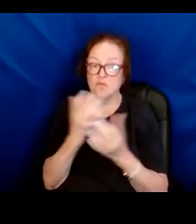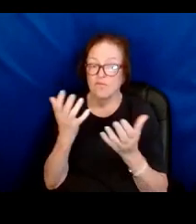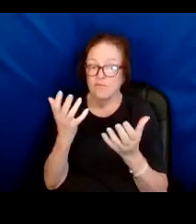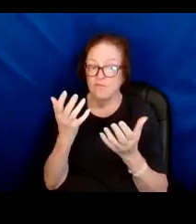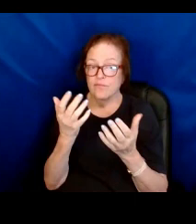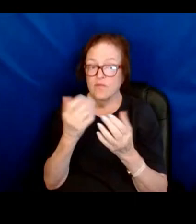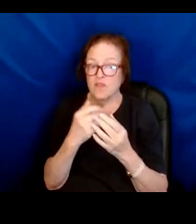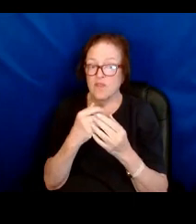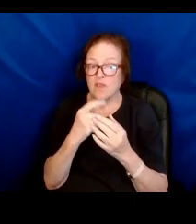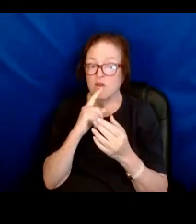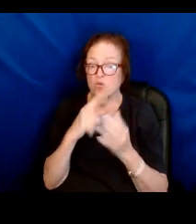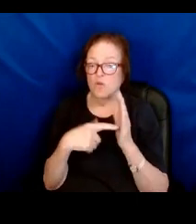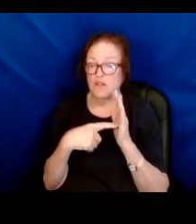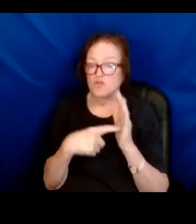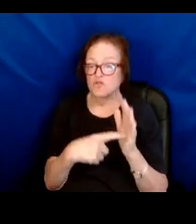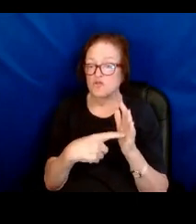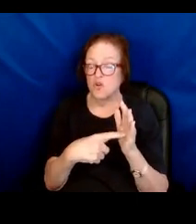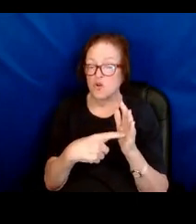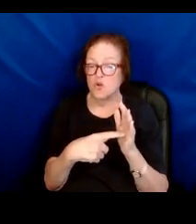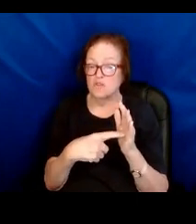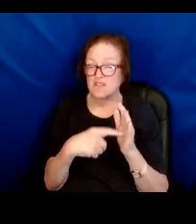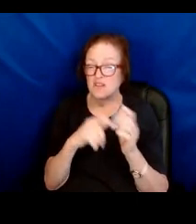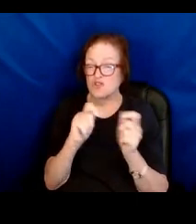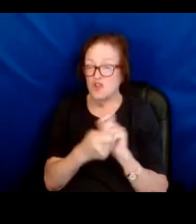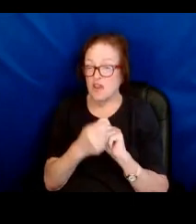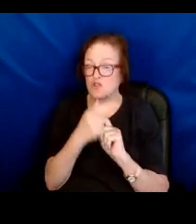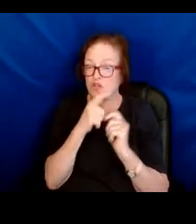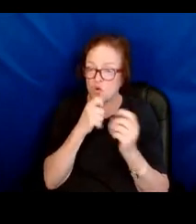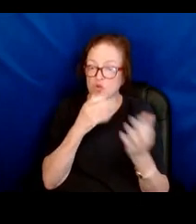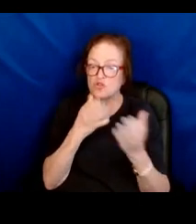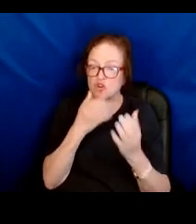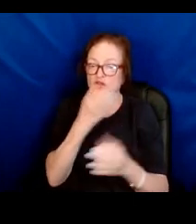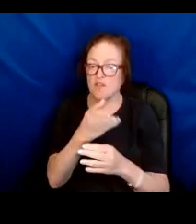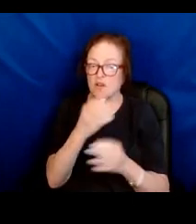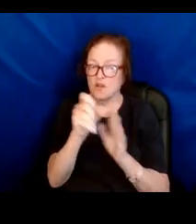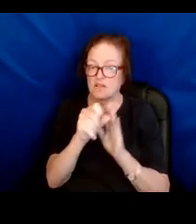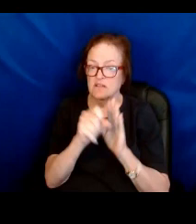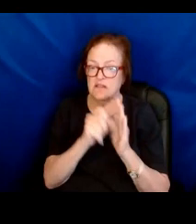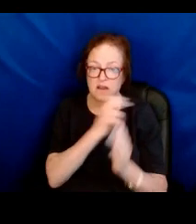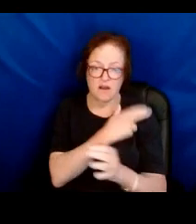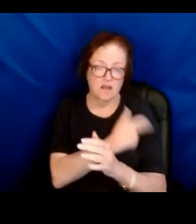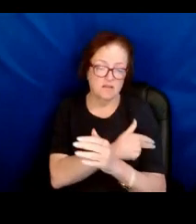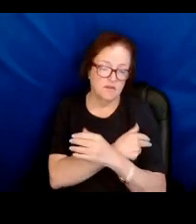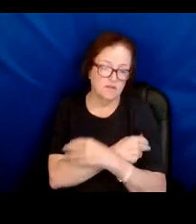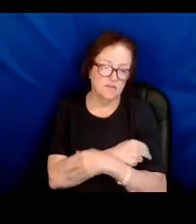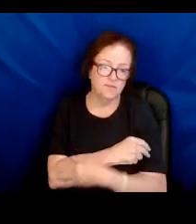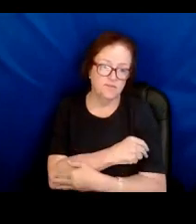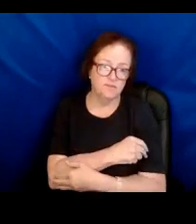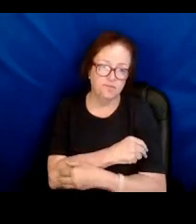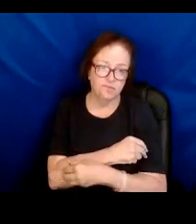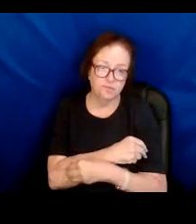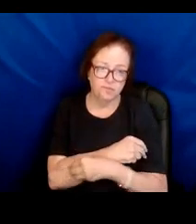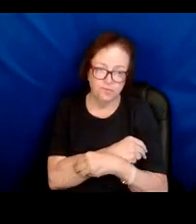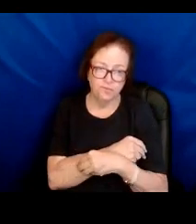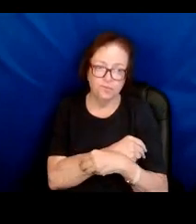that really shows, the shift in who's being served in state hospitals. So if we look at the residents in